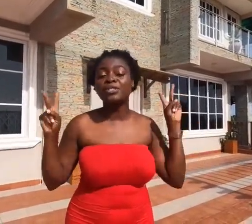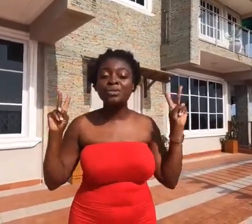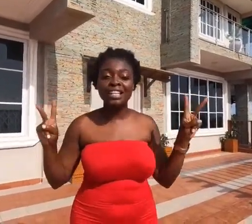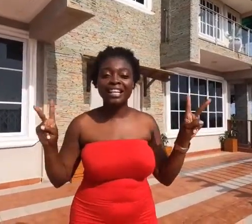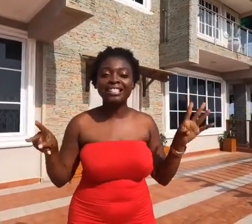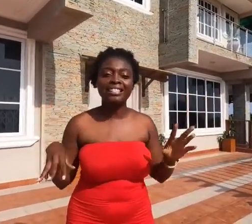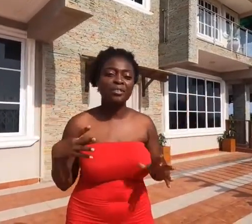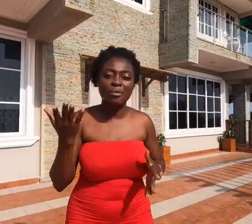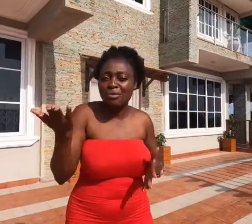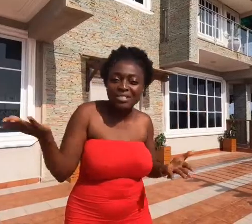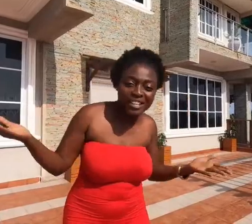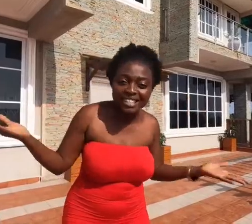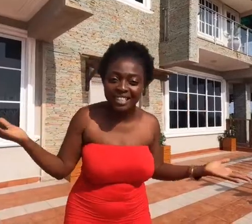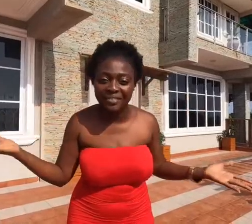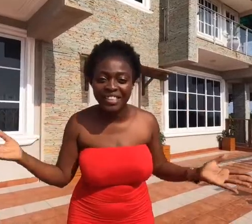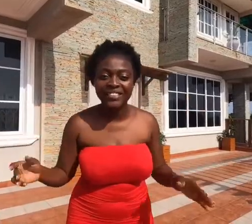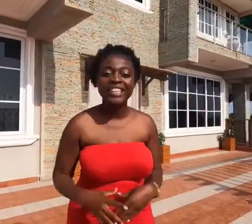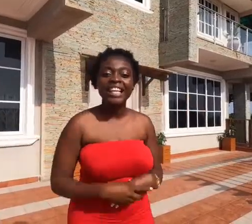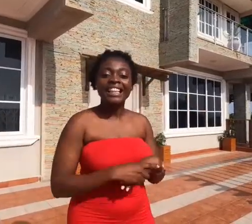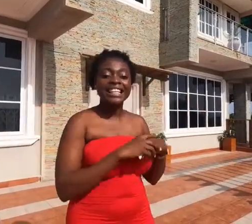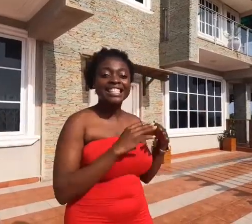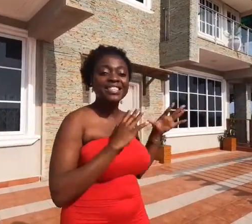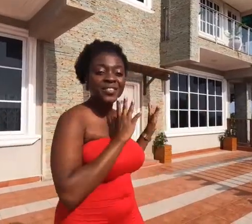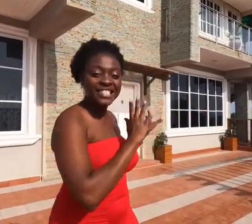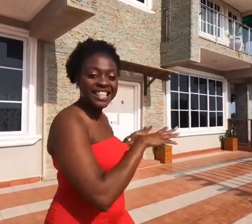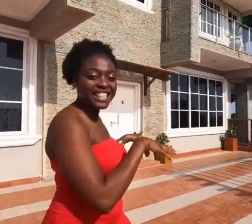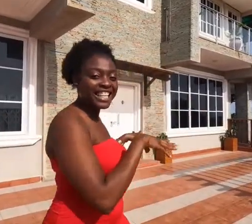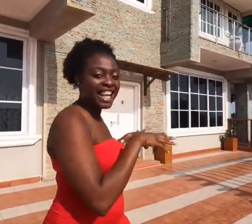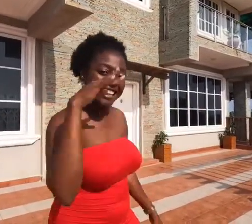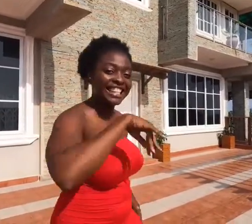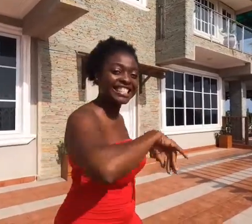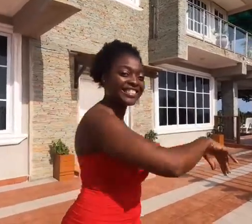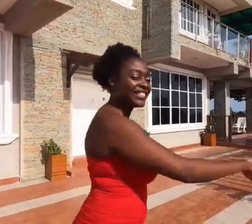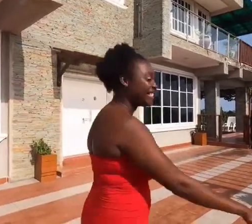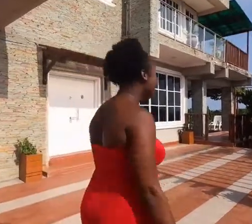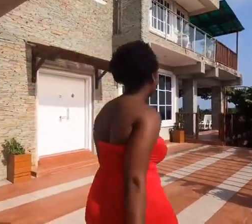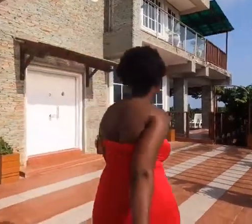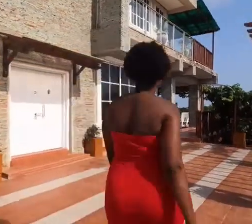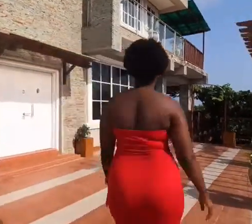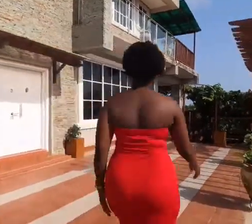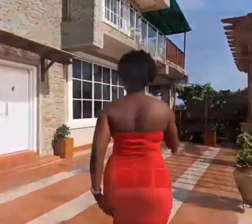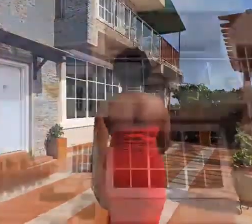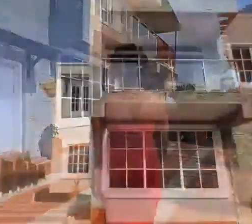be spending 2 nights, and of course you guys are coming along. Let's see what's in here. Let's go.